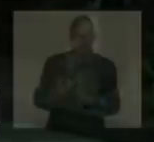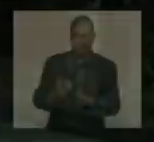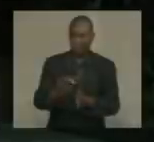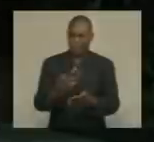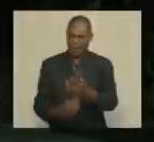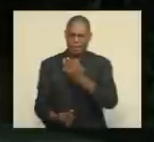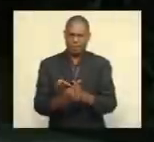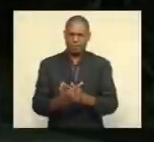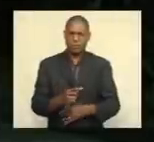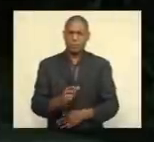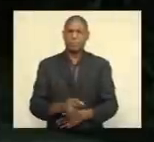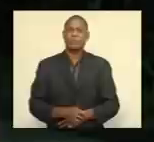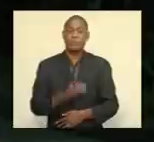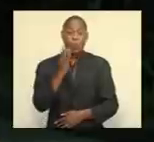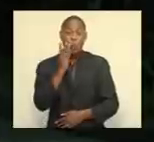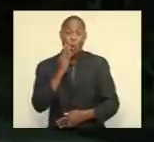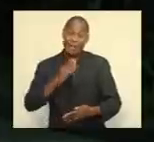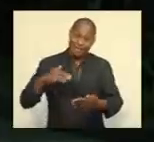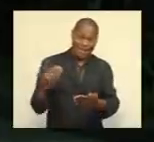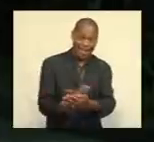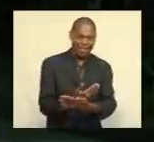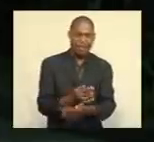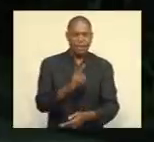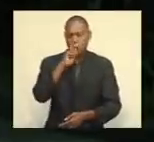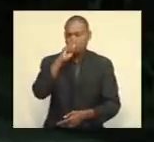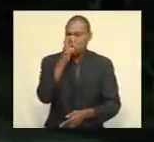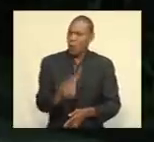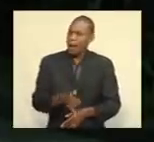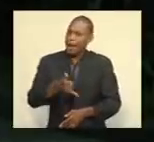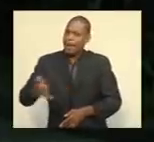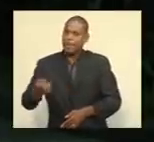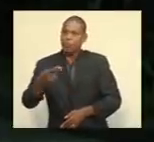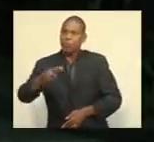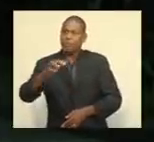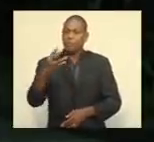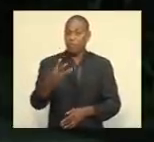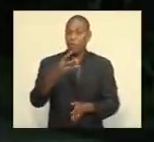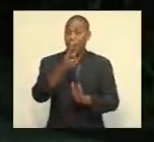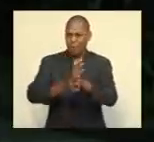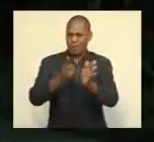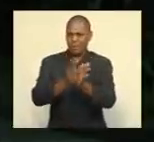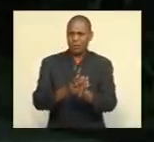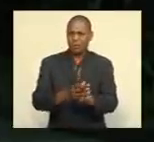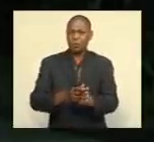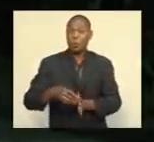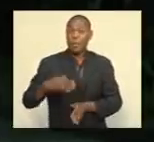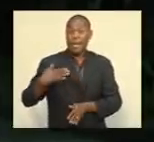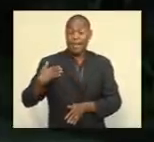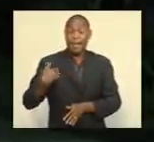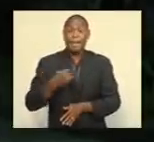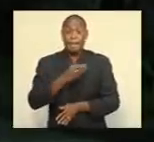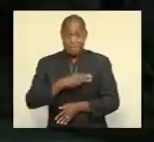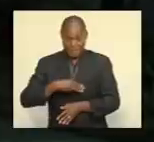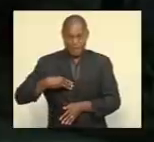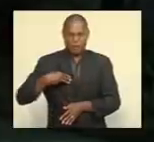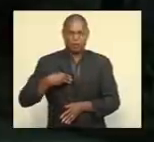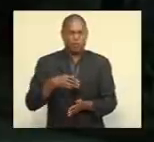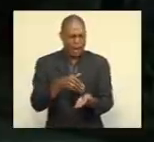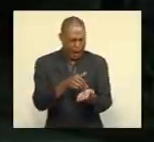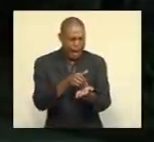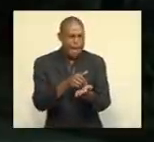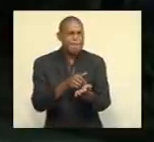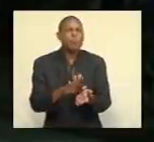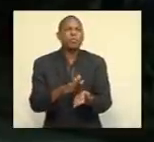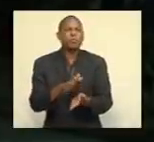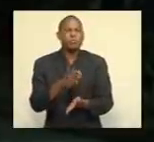enter, they will not be able to leave for the next 24 hours. The Ministry of Health is also giving approval to anyone who wants to enter the